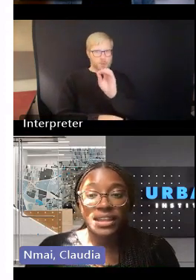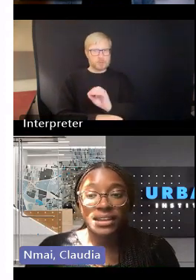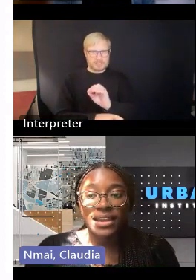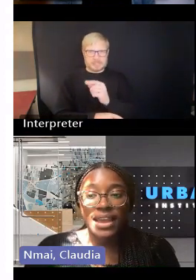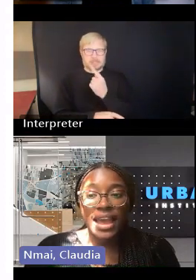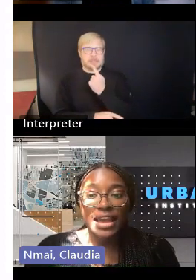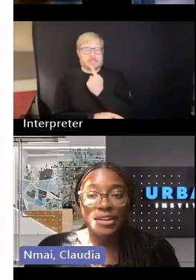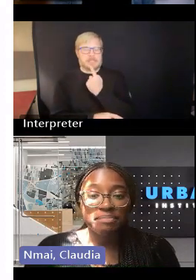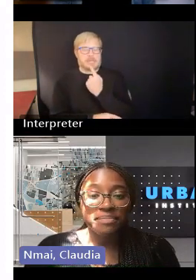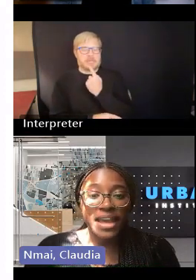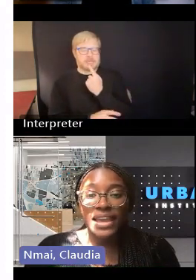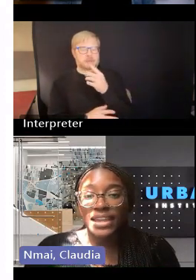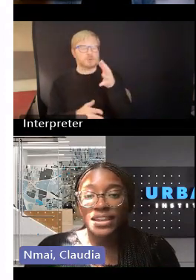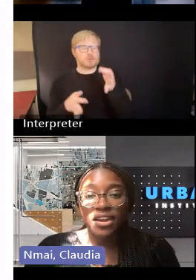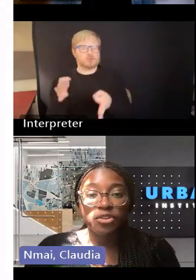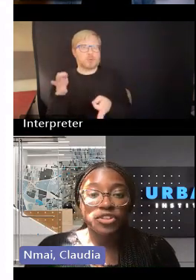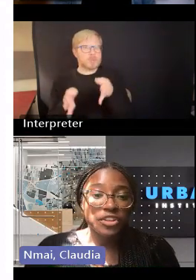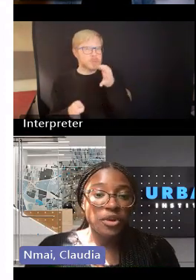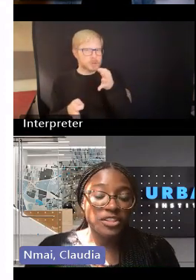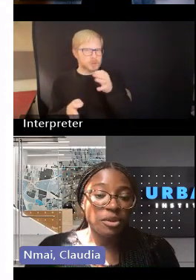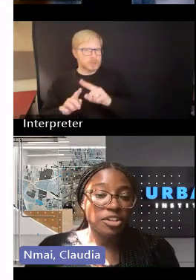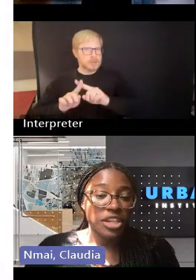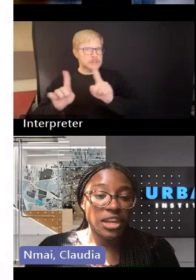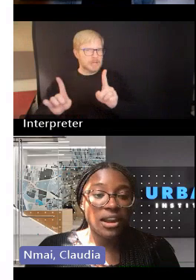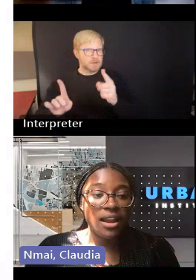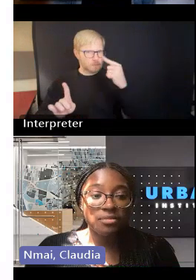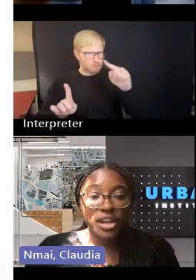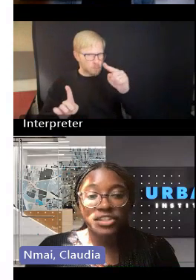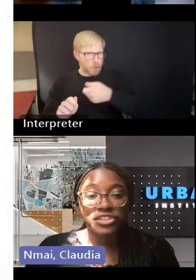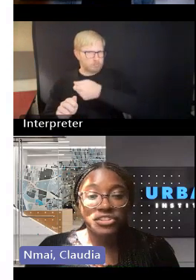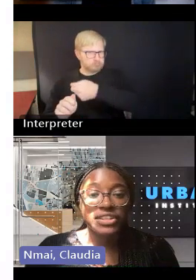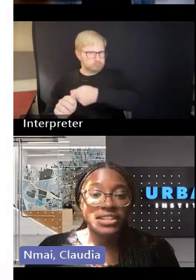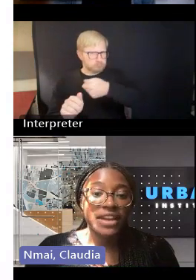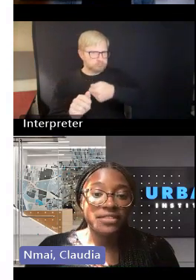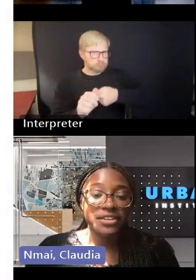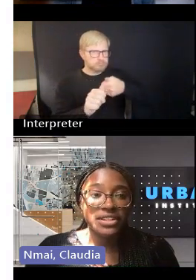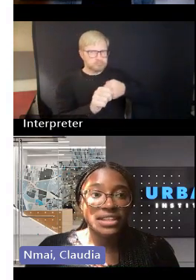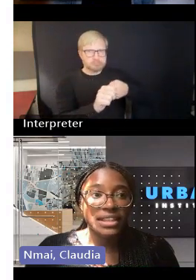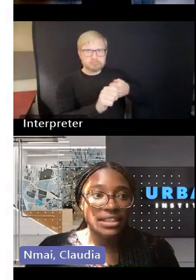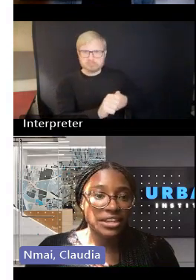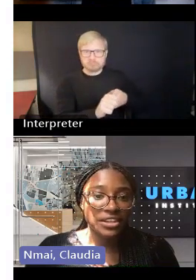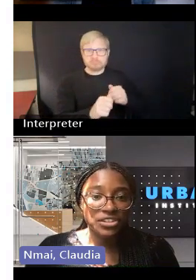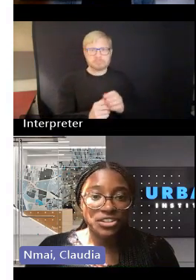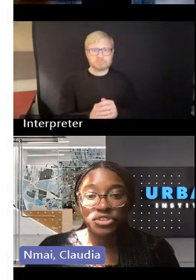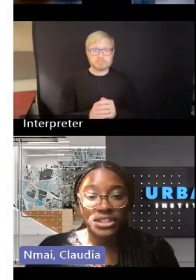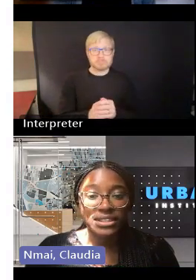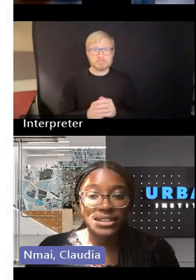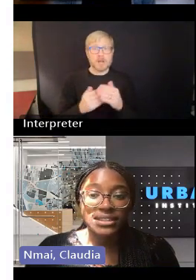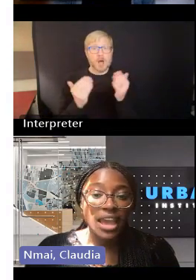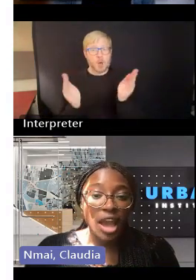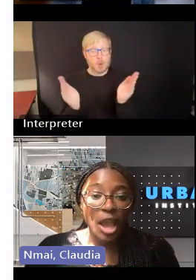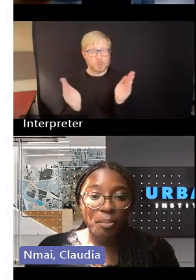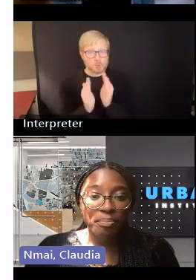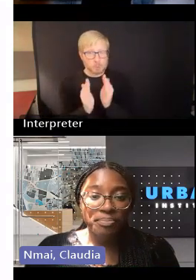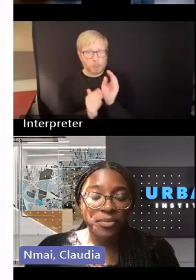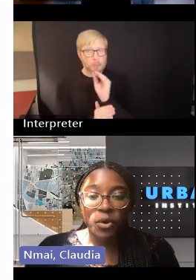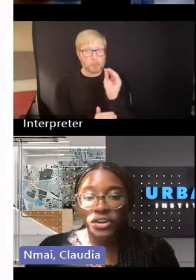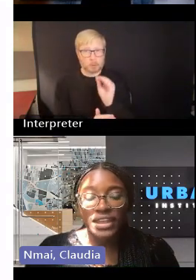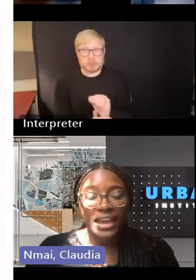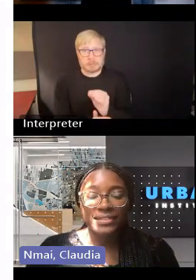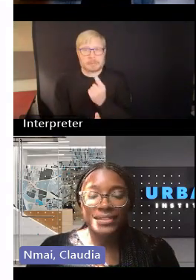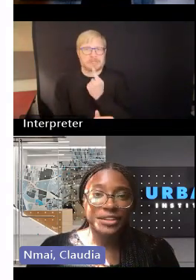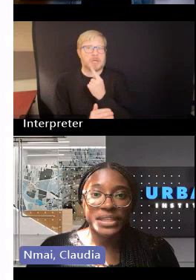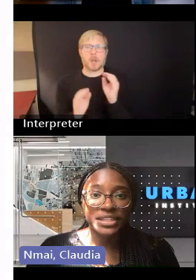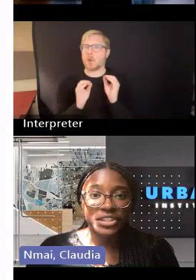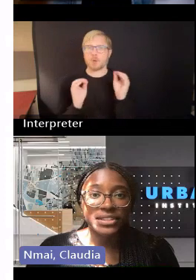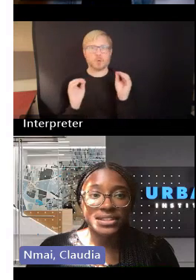each person. And then also a small share of practitioners and survivors said that there is no justice,